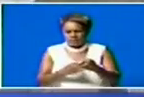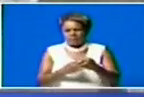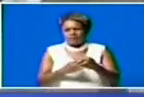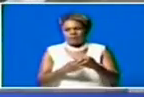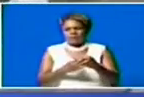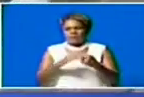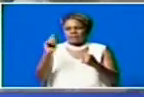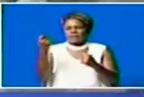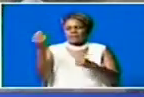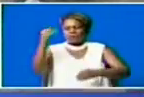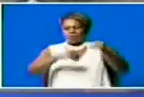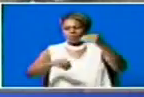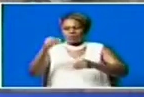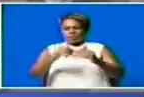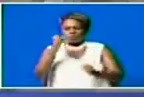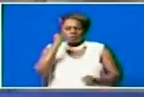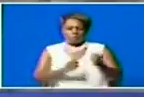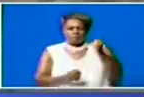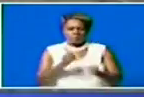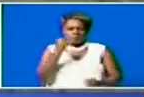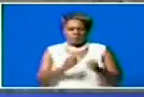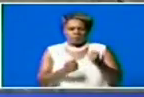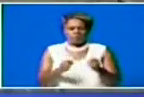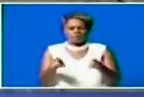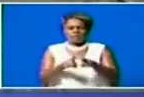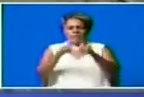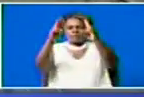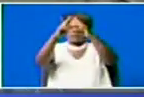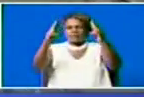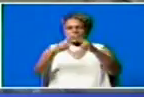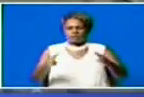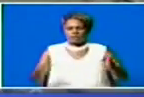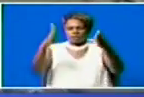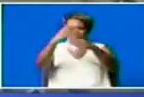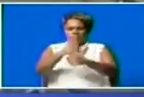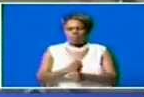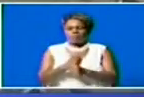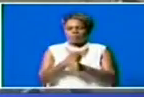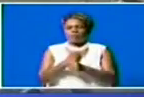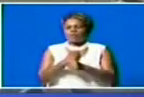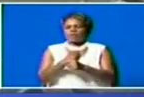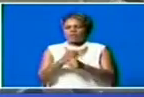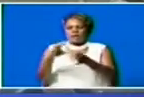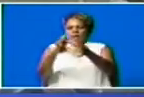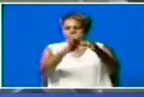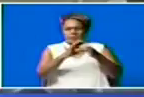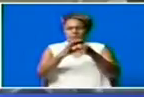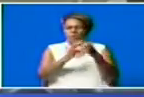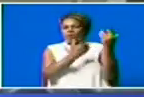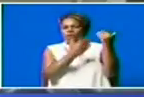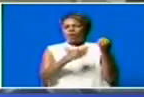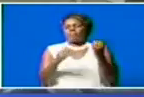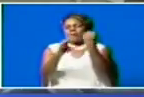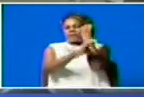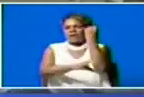granted owing to Kenya's contribution to athletics, a gamble by the International Association for Athletics Federation, with hopes that the country would host